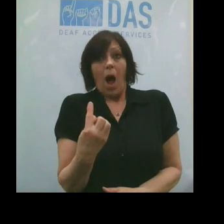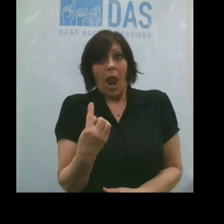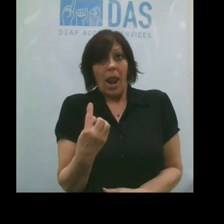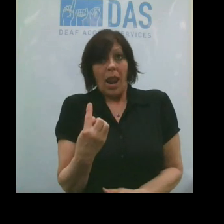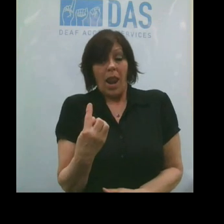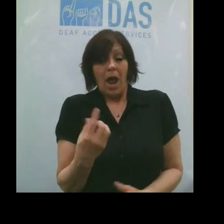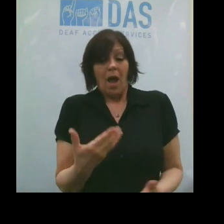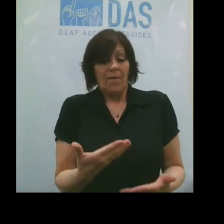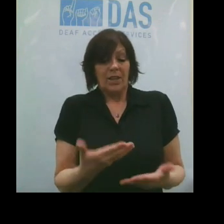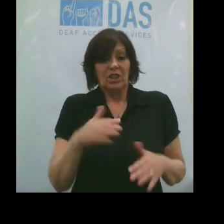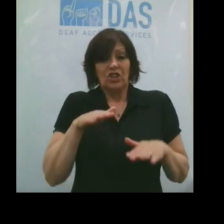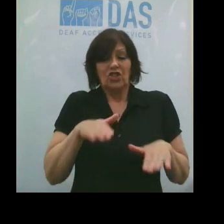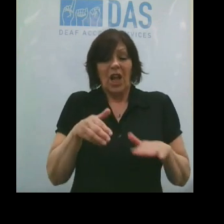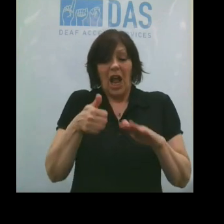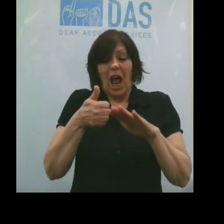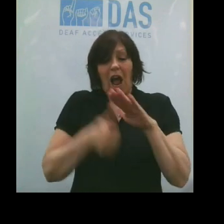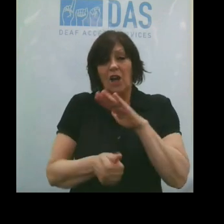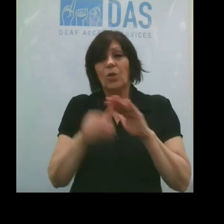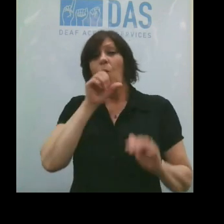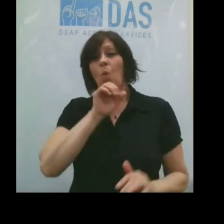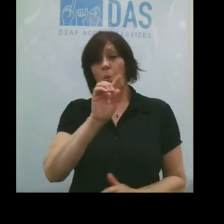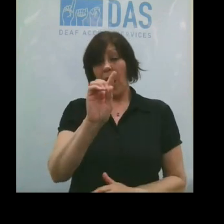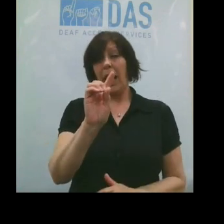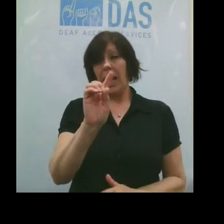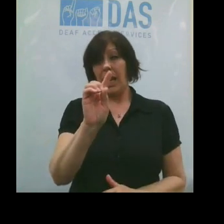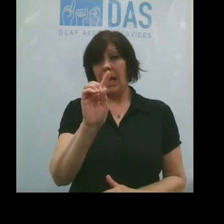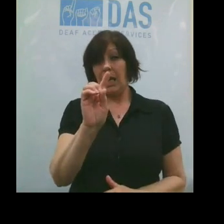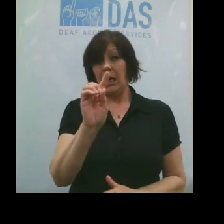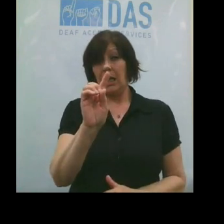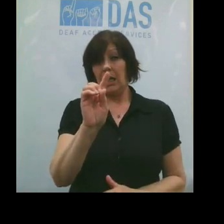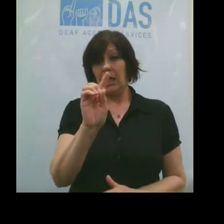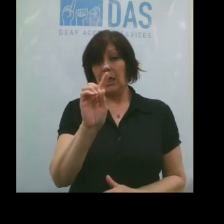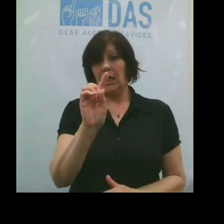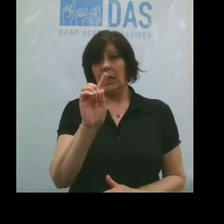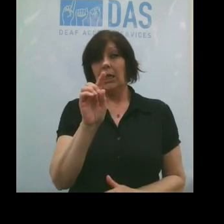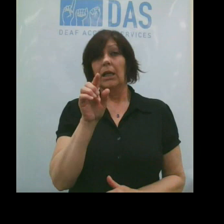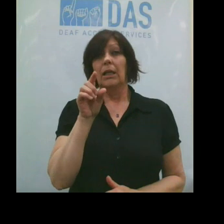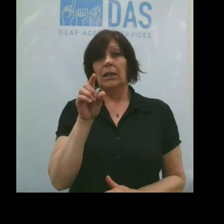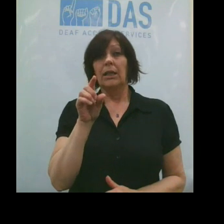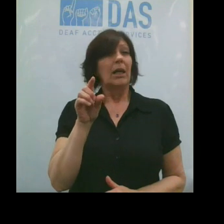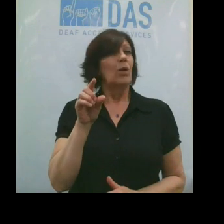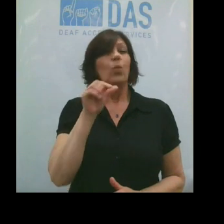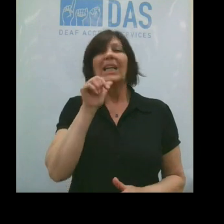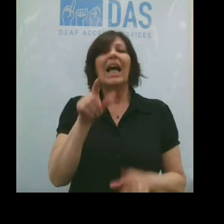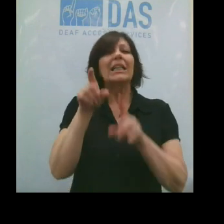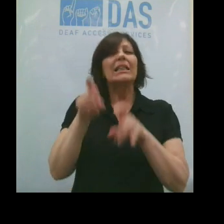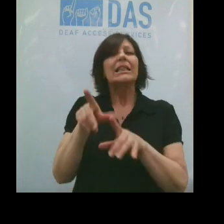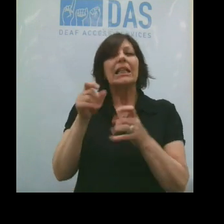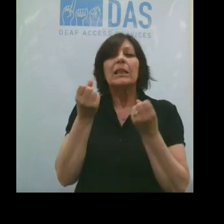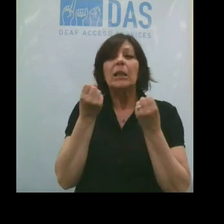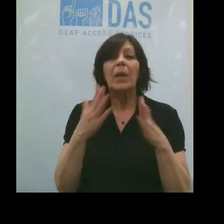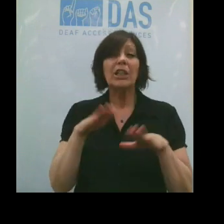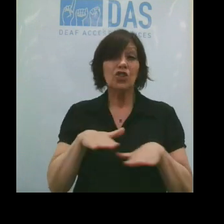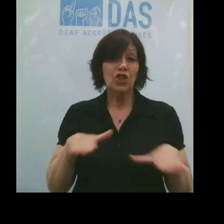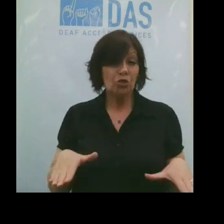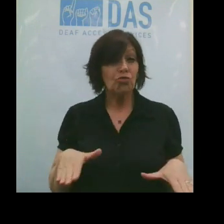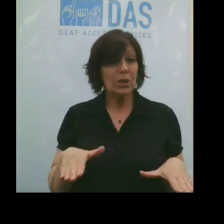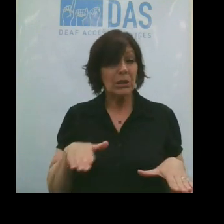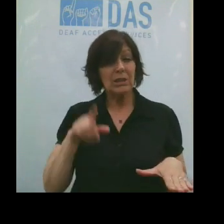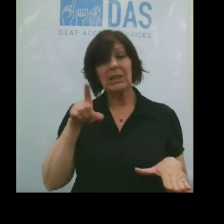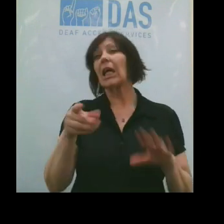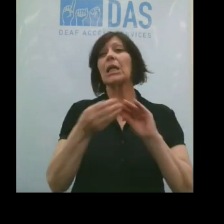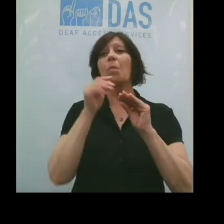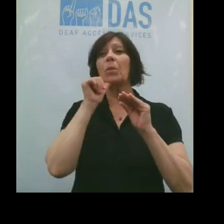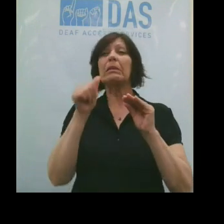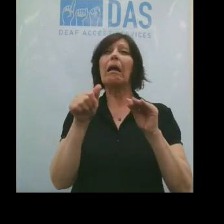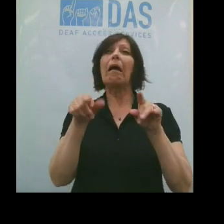age of 1. It's just too small to show up on the screen. But between 1 and 4, 5 and 9, we're not testing a lot of children, so that number is not as